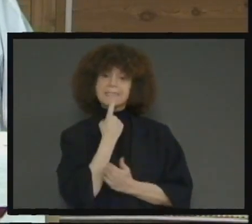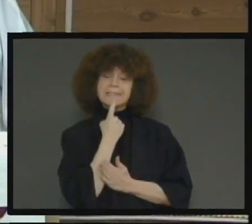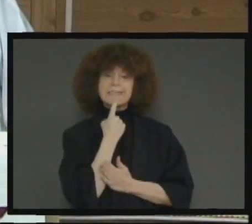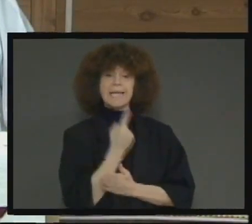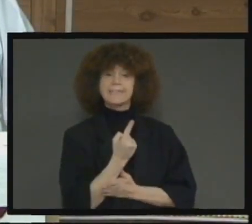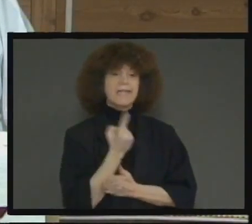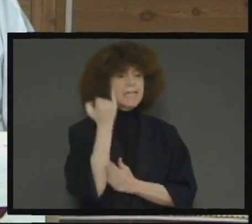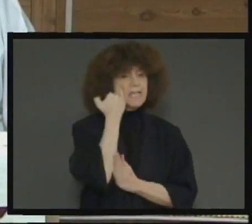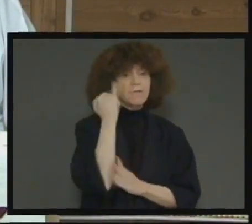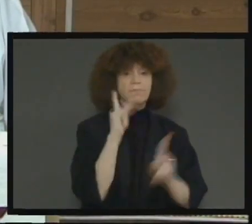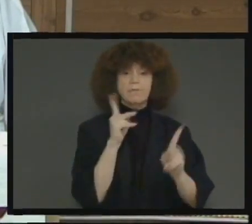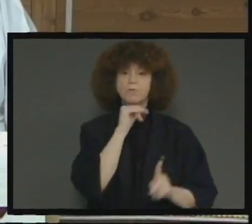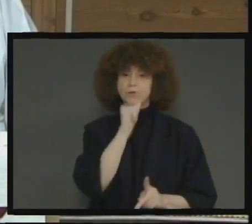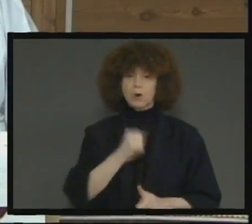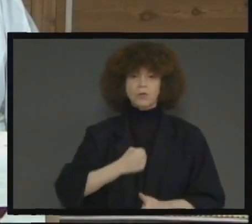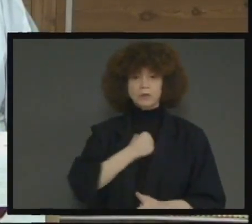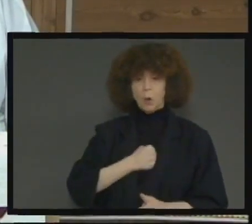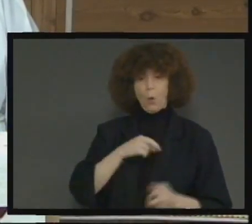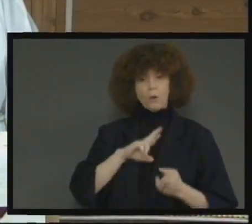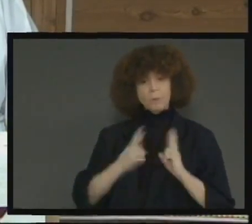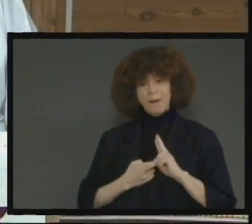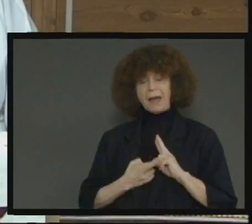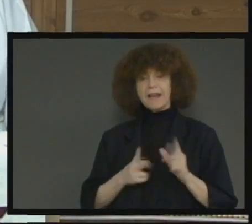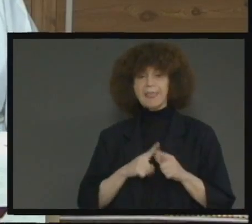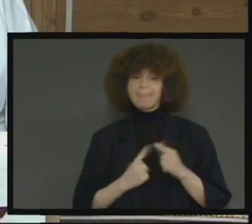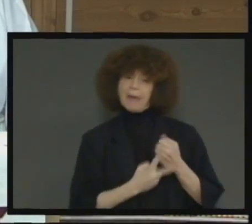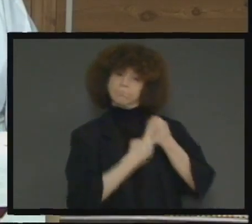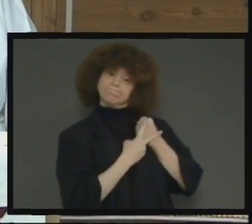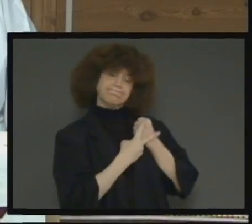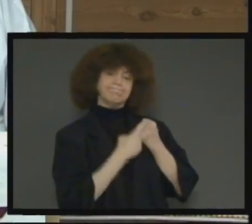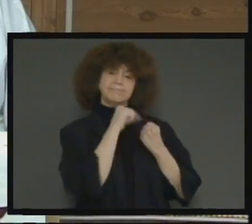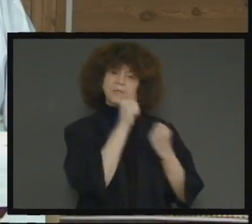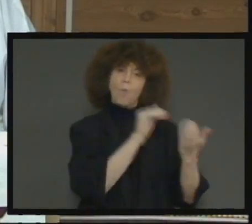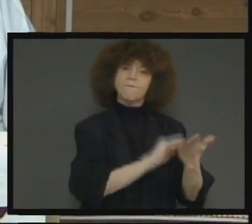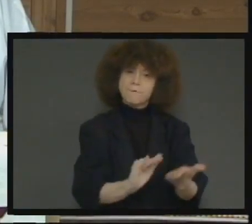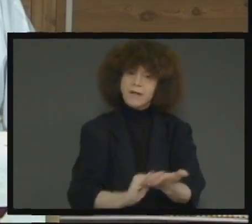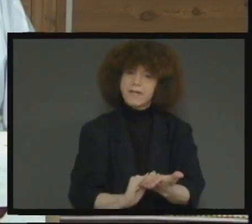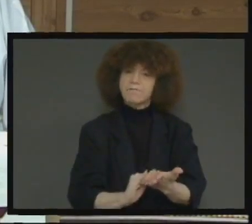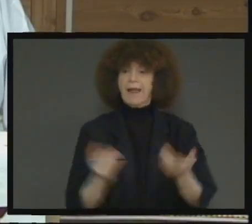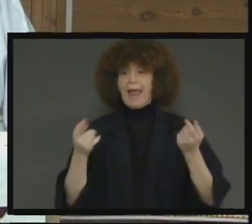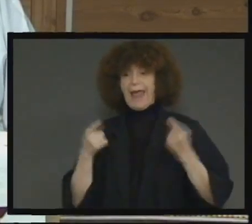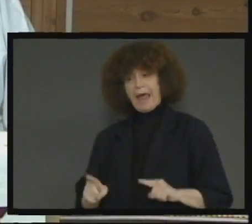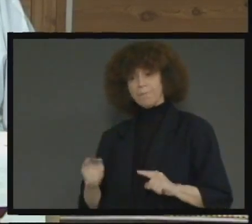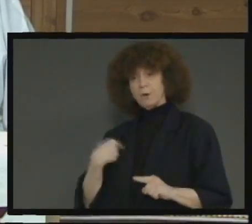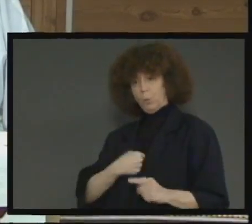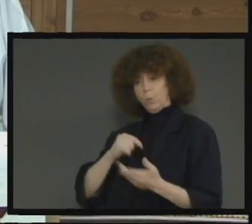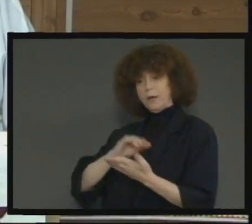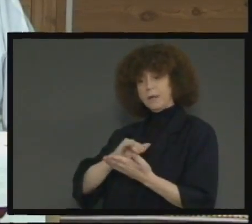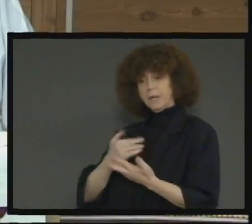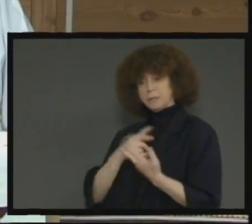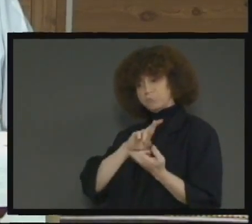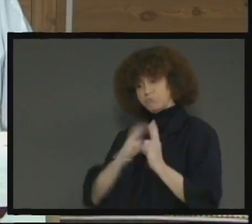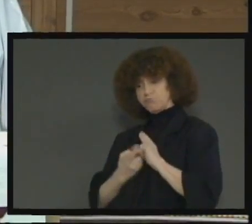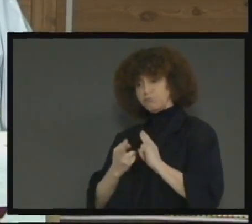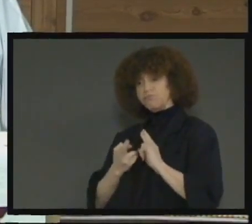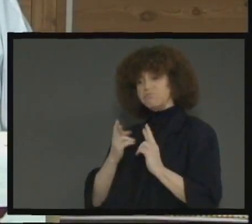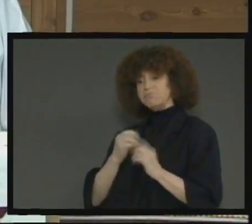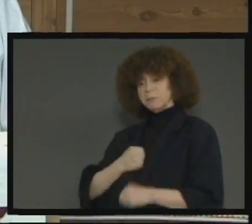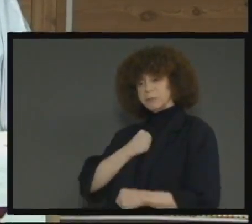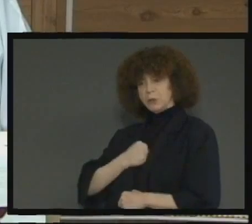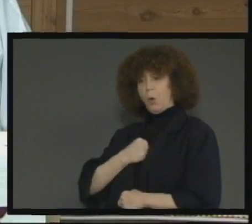and breathed into his nostril the breath of life. And the man became a living